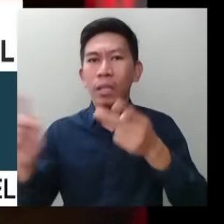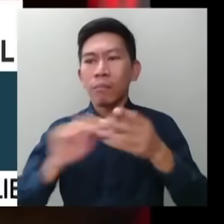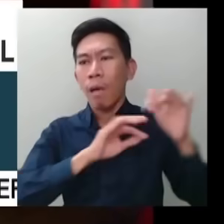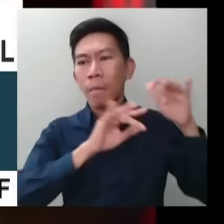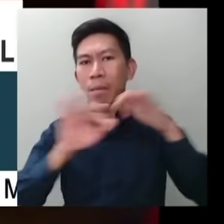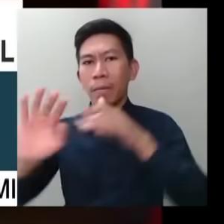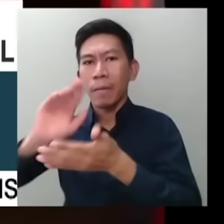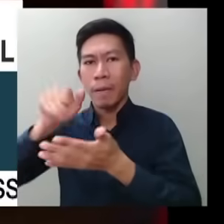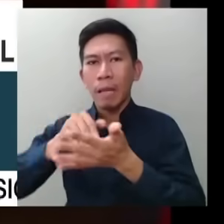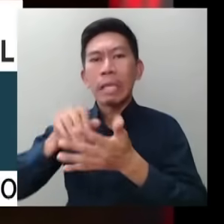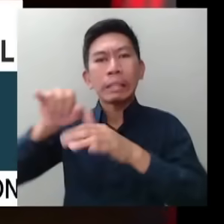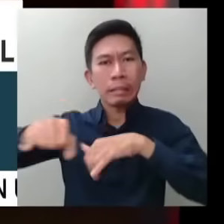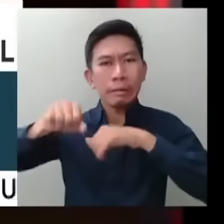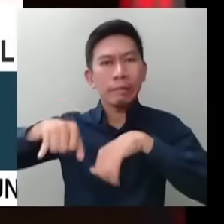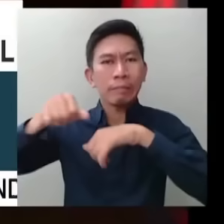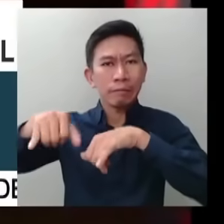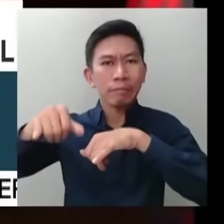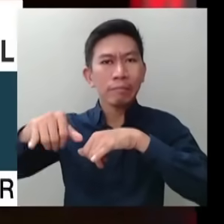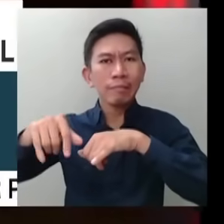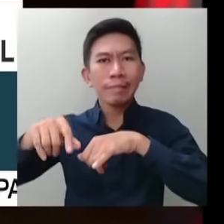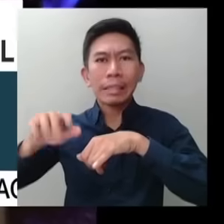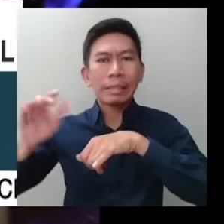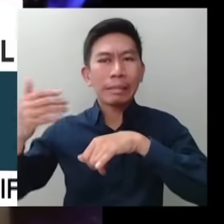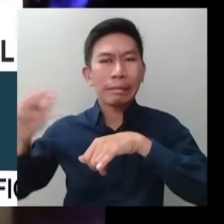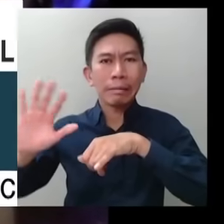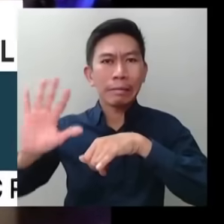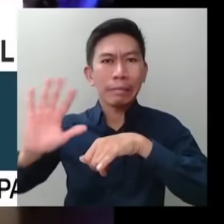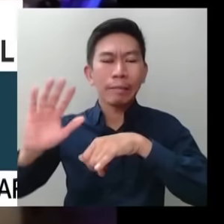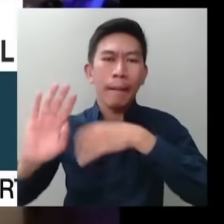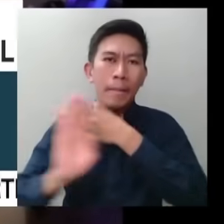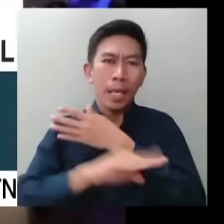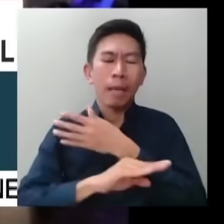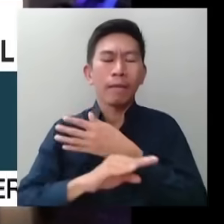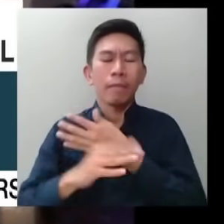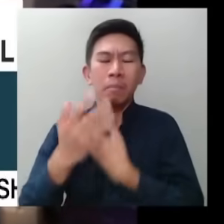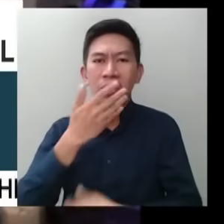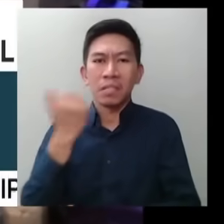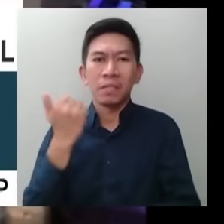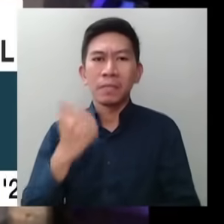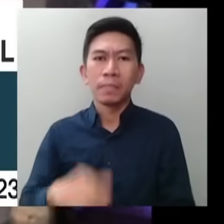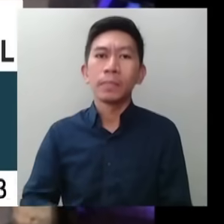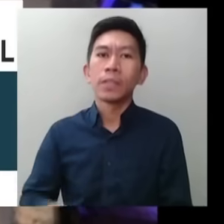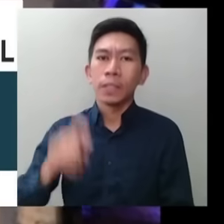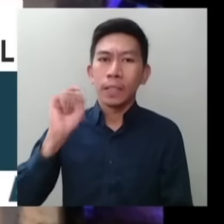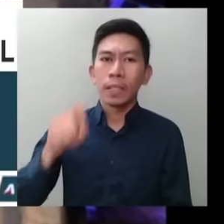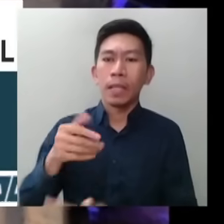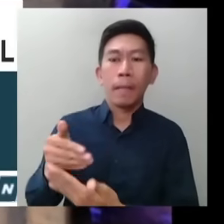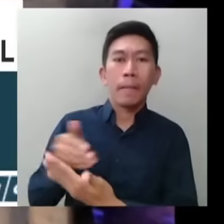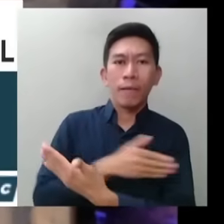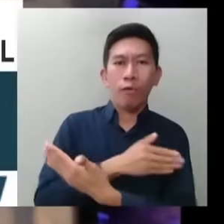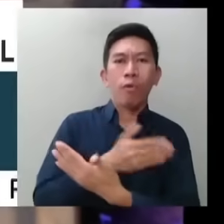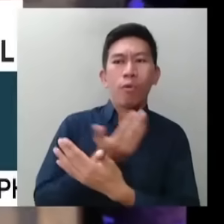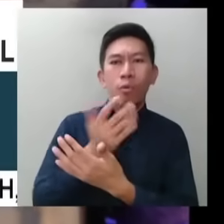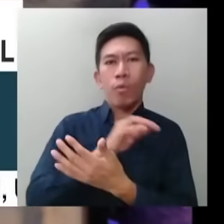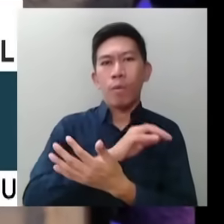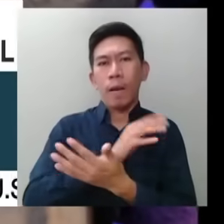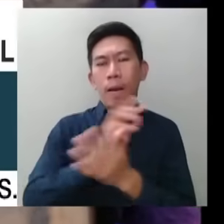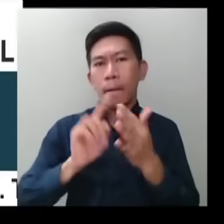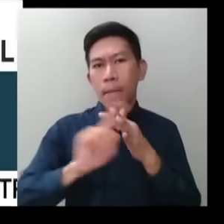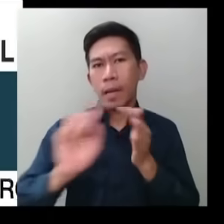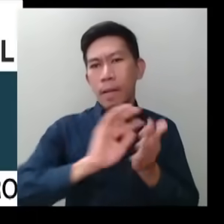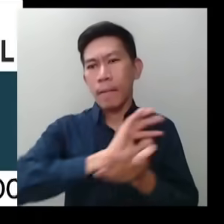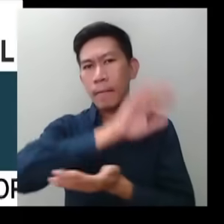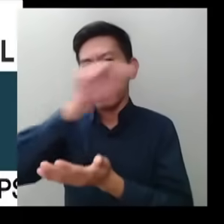implement further our preemptive evacuation measures. Yeah, which to keep them safe. Just to keep them safe,